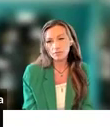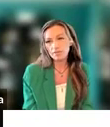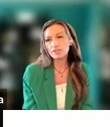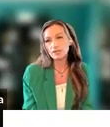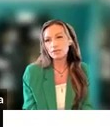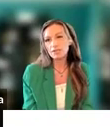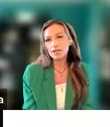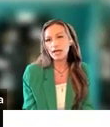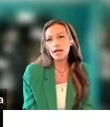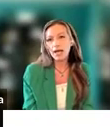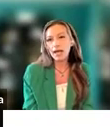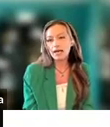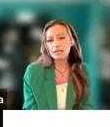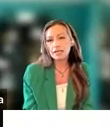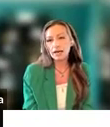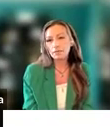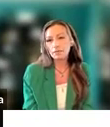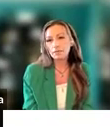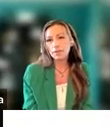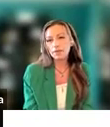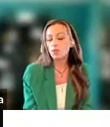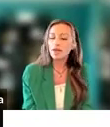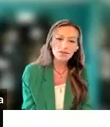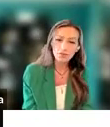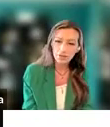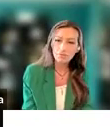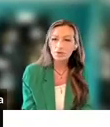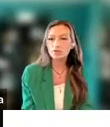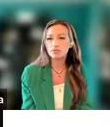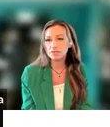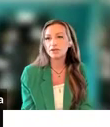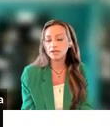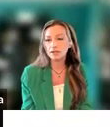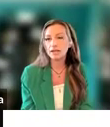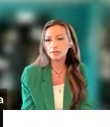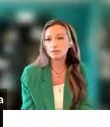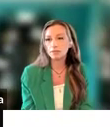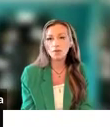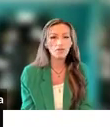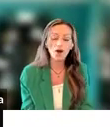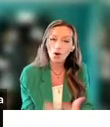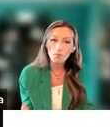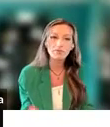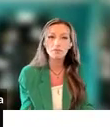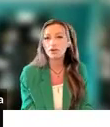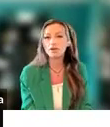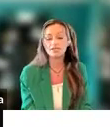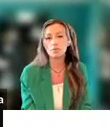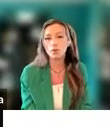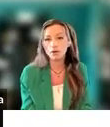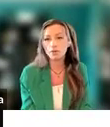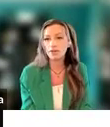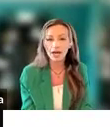with substance use, and the way that you can emerge resiliently with the hope of